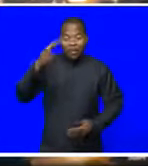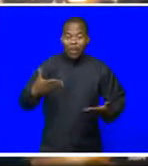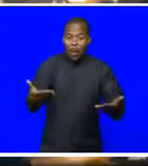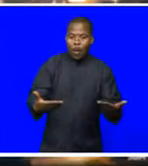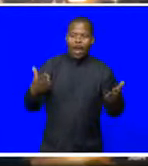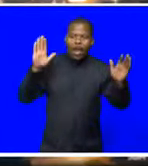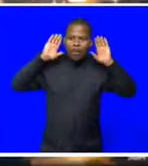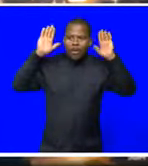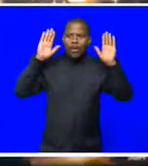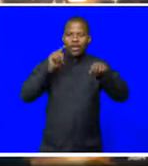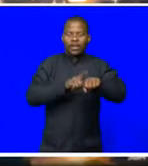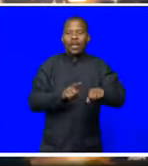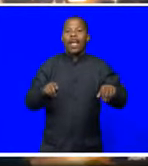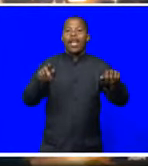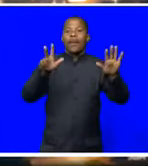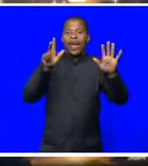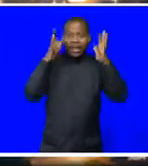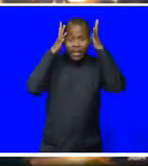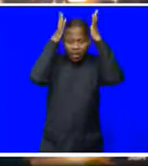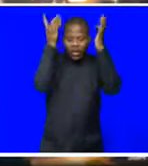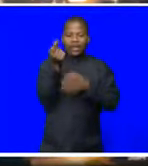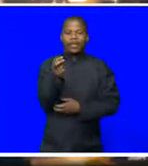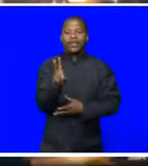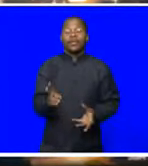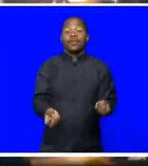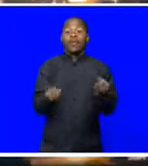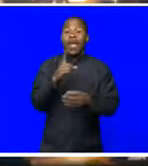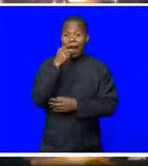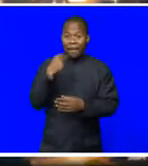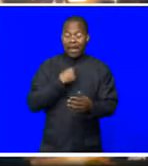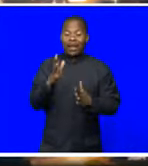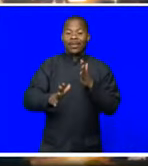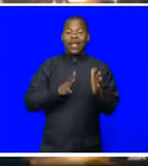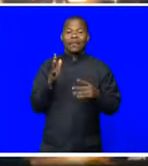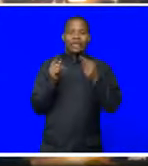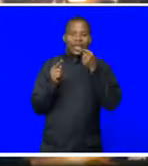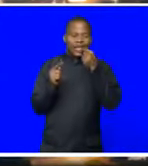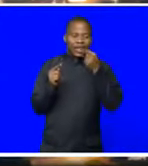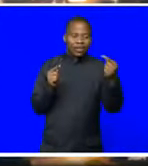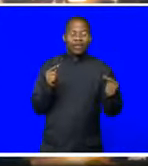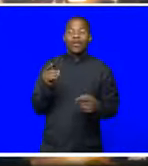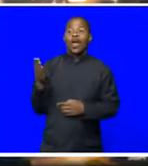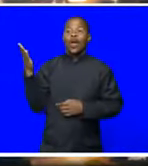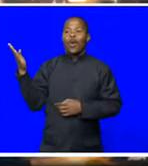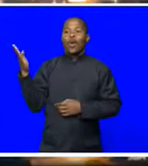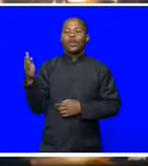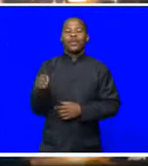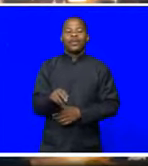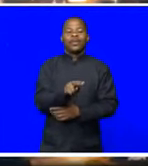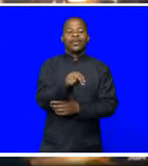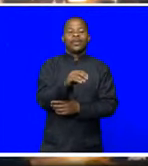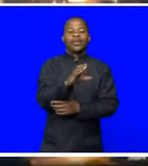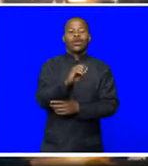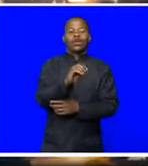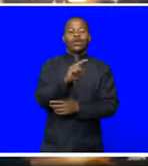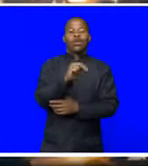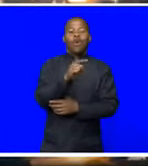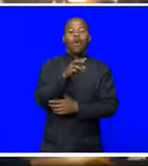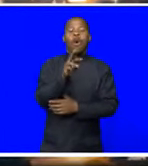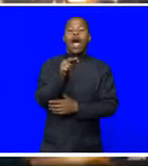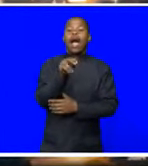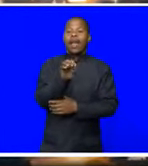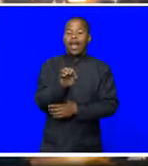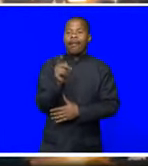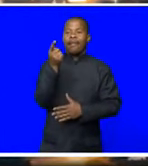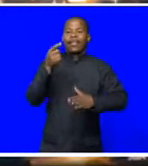It has just gone 8 o'clock Central African time. Good evening and welcome to the News Bulletin at 8, brought to you by Eswatini TV. My name is Sani Boingo and alongside Zamazimanzi. Thank you so